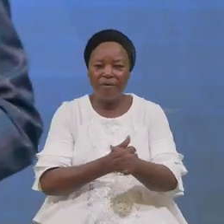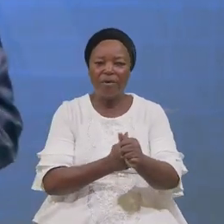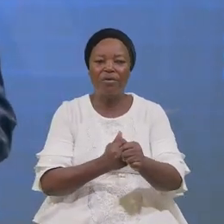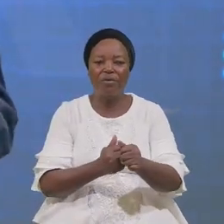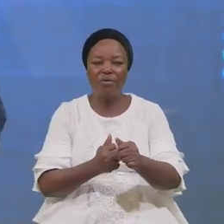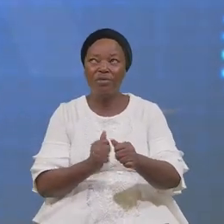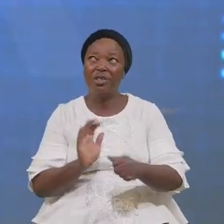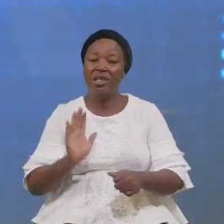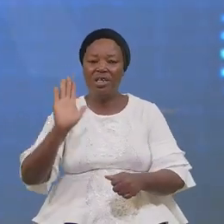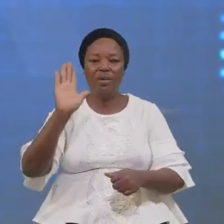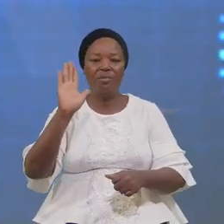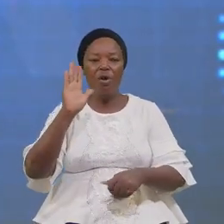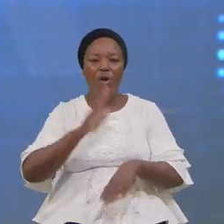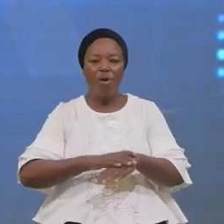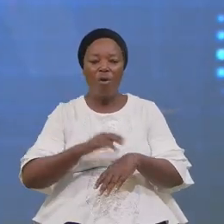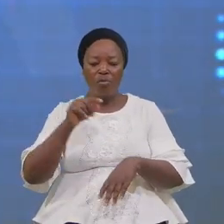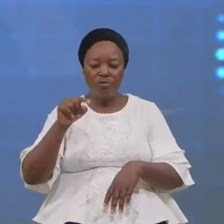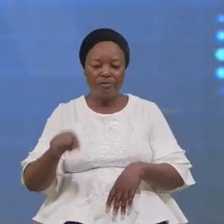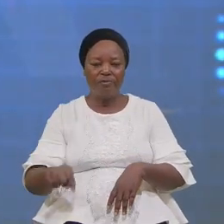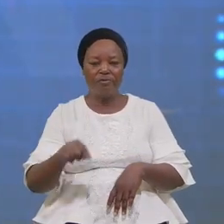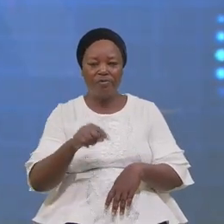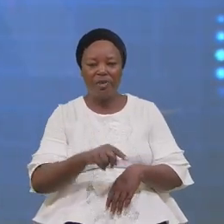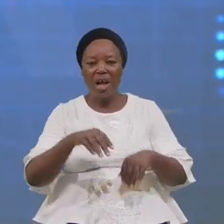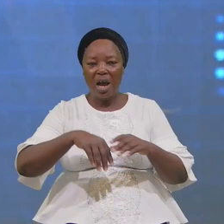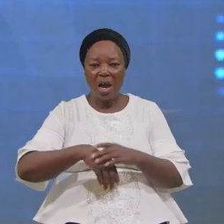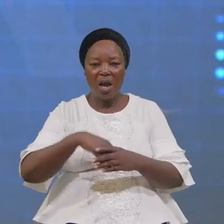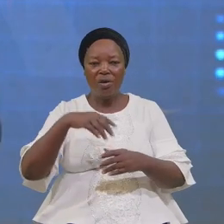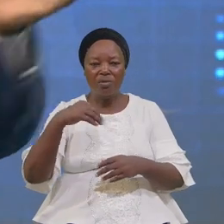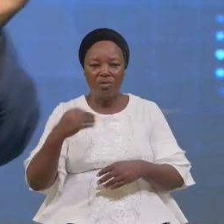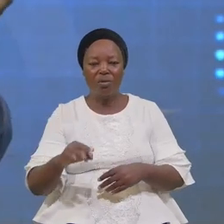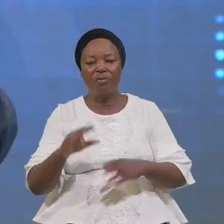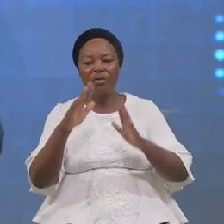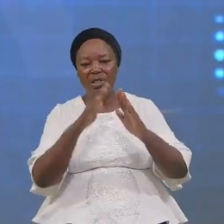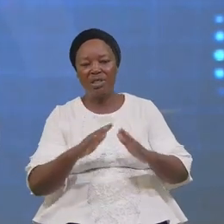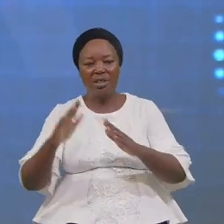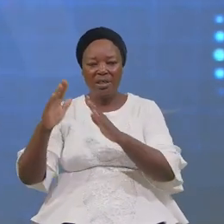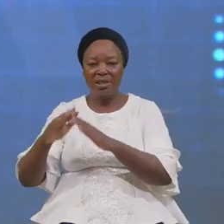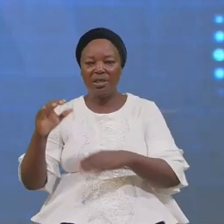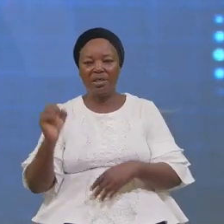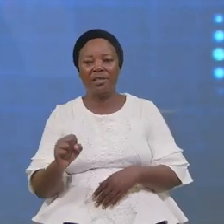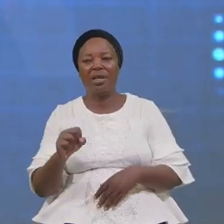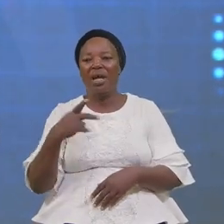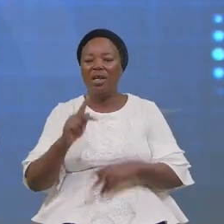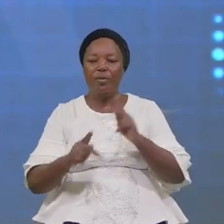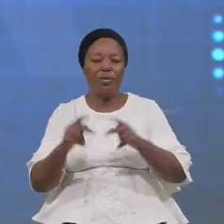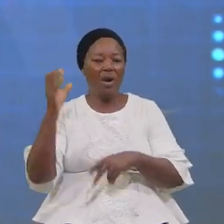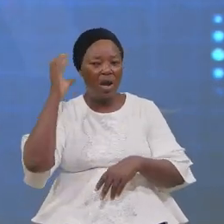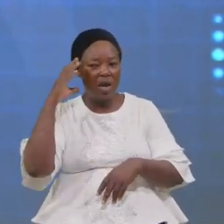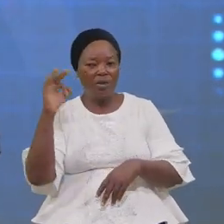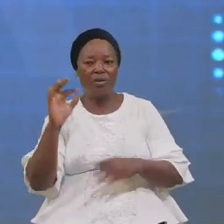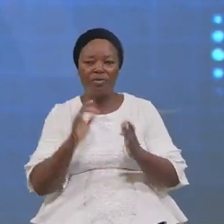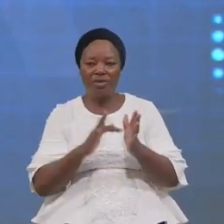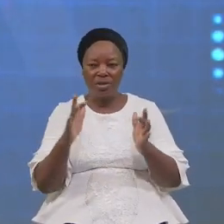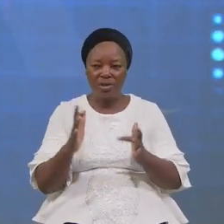on foot out of cities. The people heard of Jesus. They've